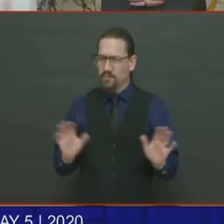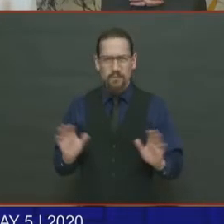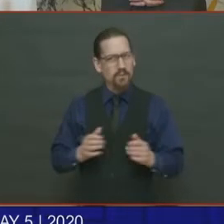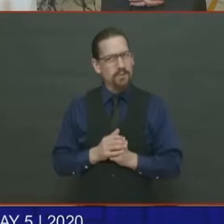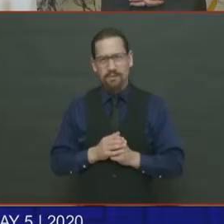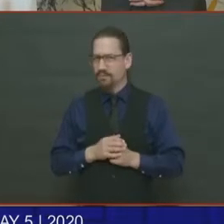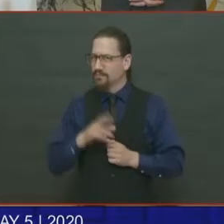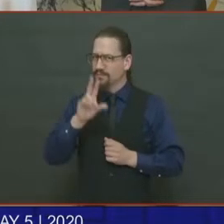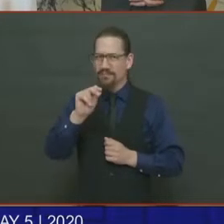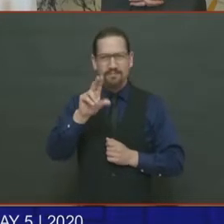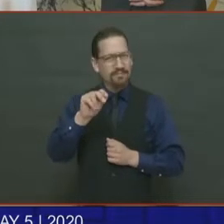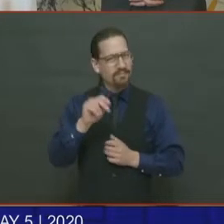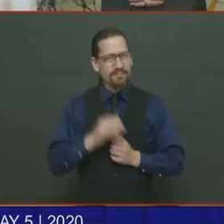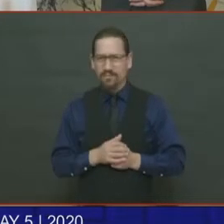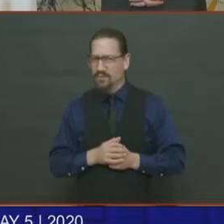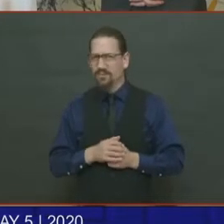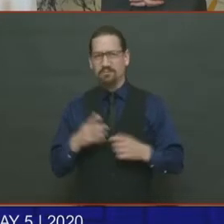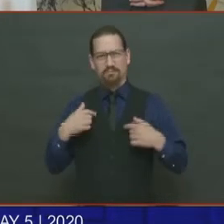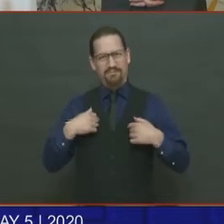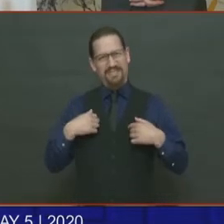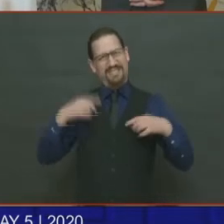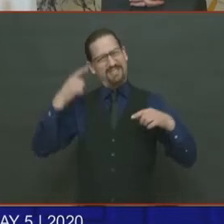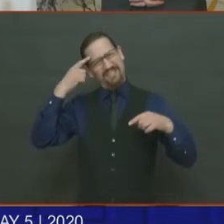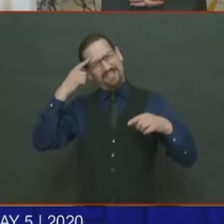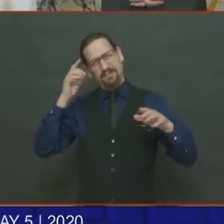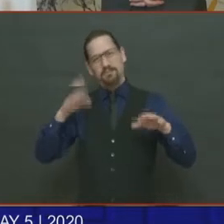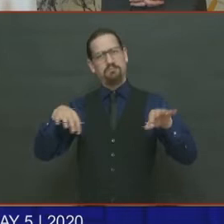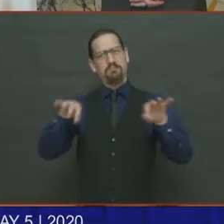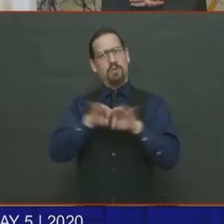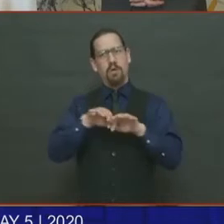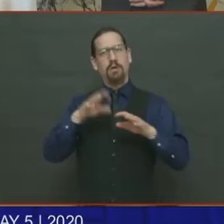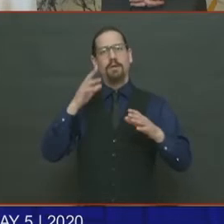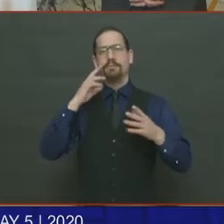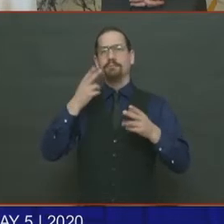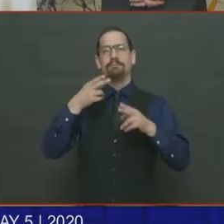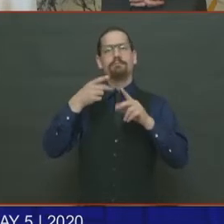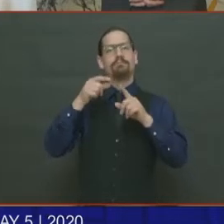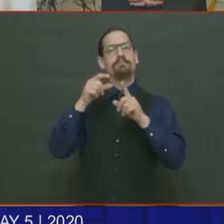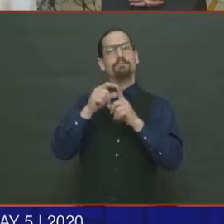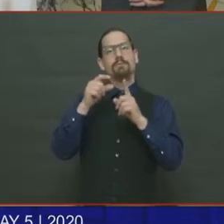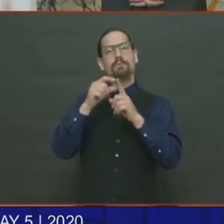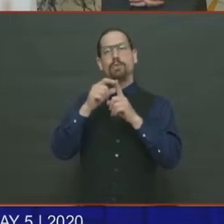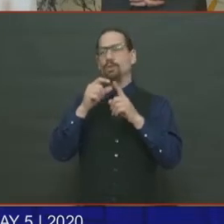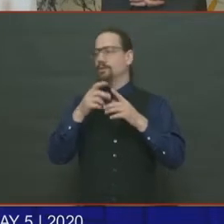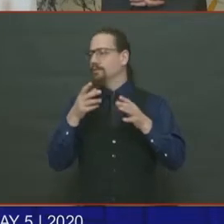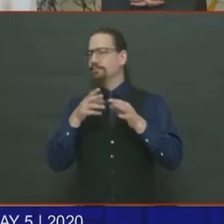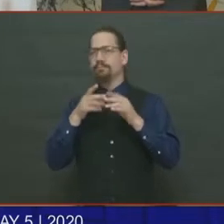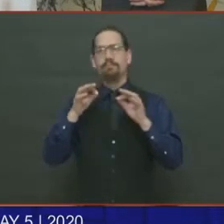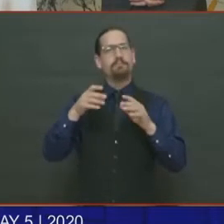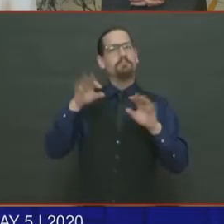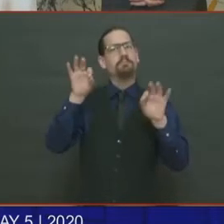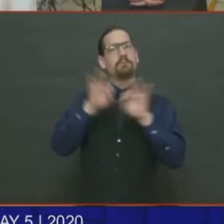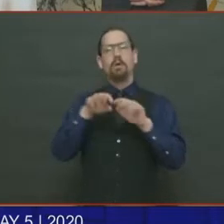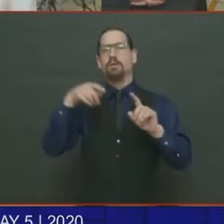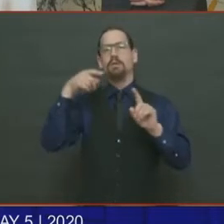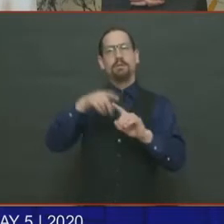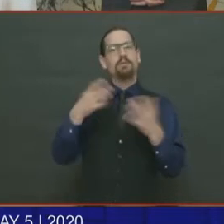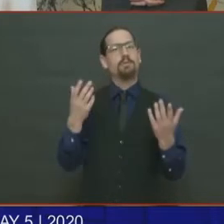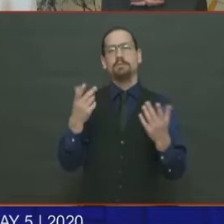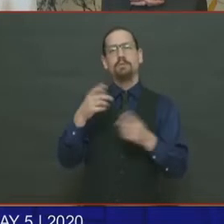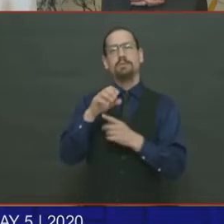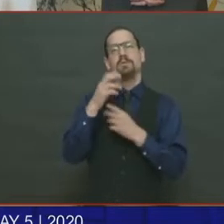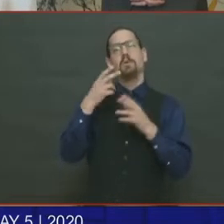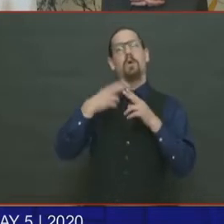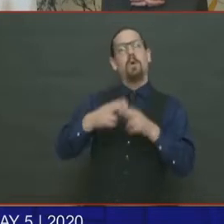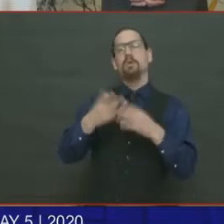like, slow and steady, you know, dipping your toe into the water, we're going to get you back to work. I